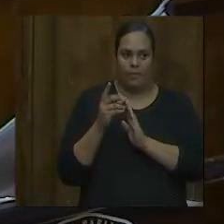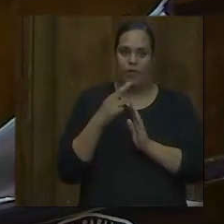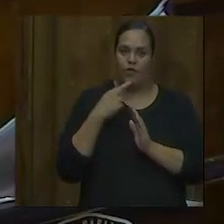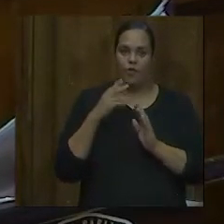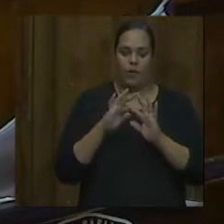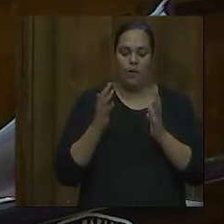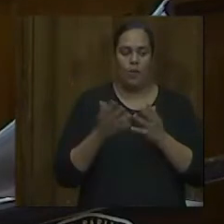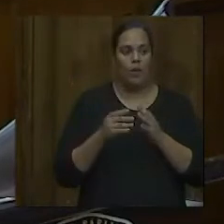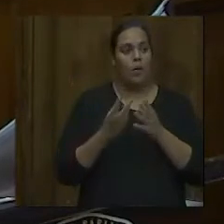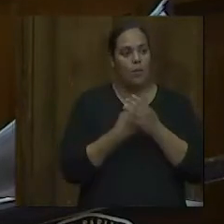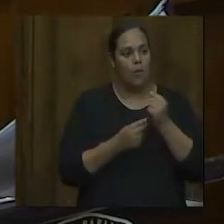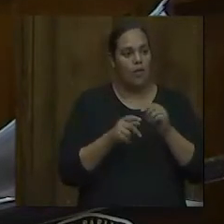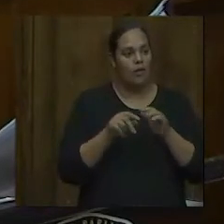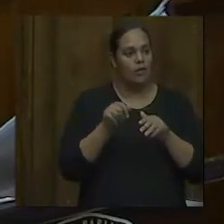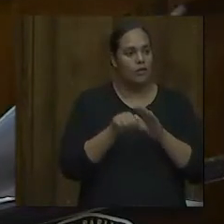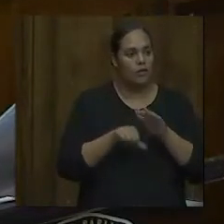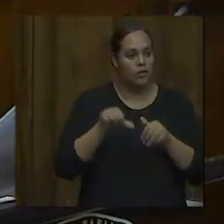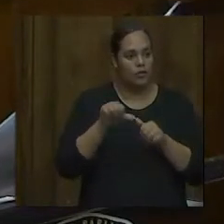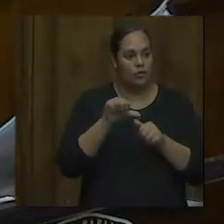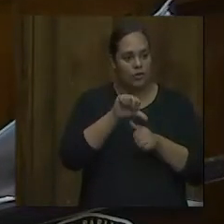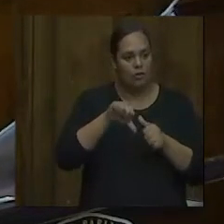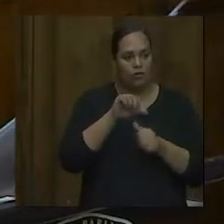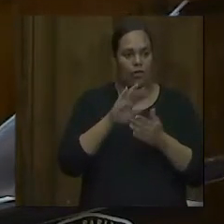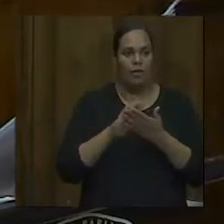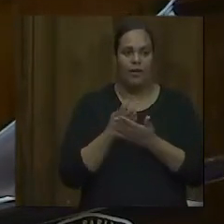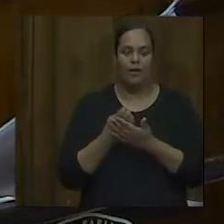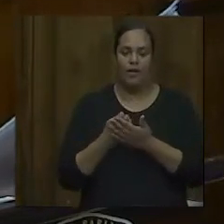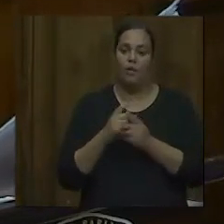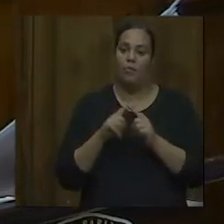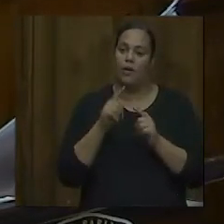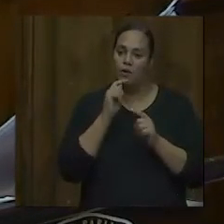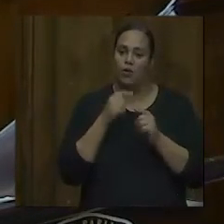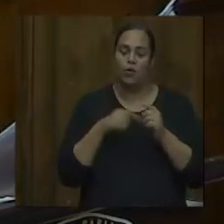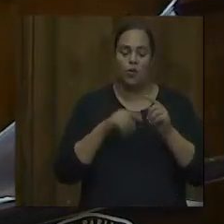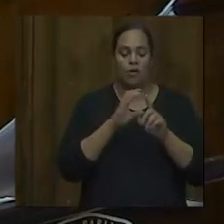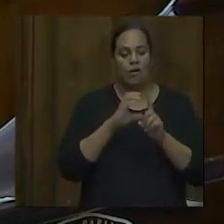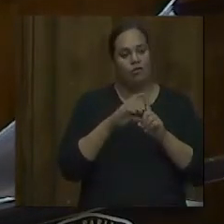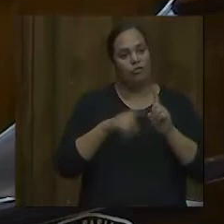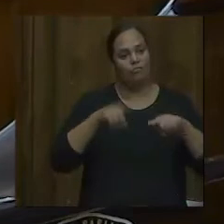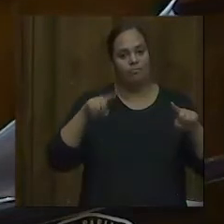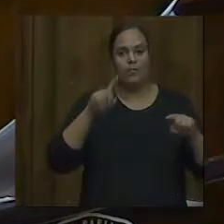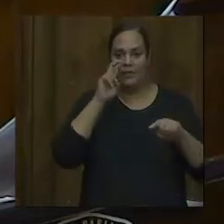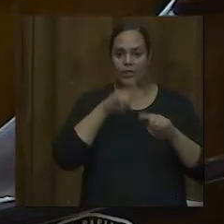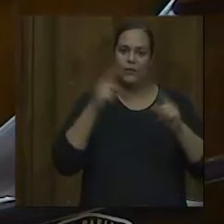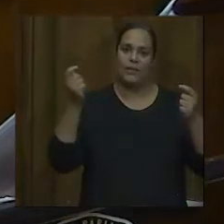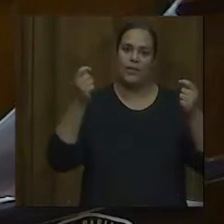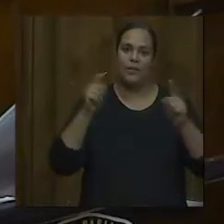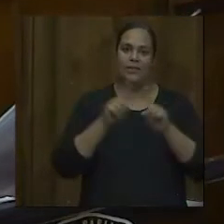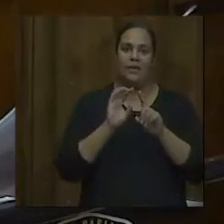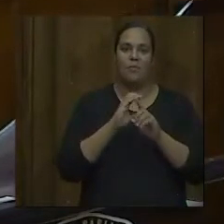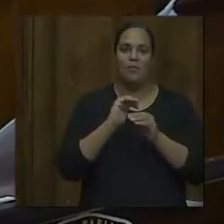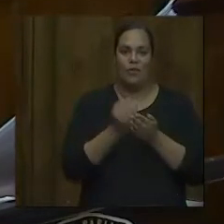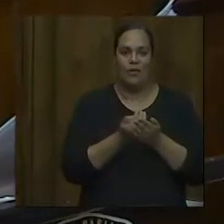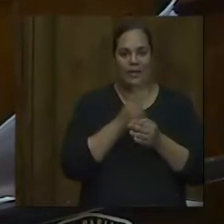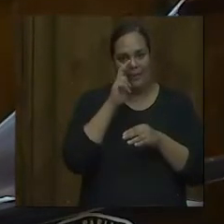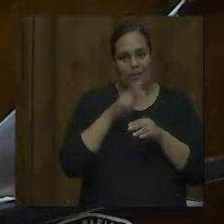holistically, both socially and economically. The Convention affirms that cultural diversity should be celebrated and protected.